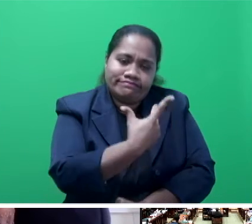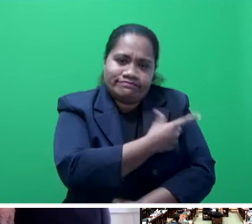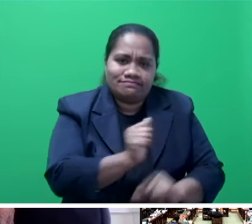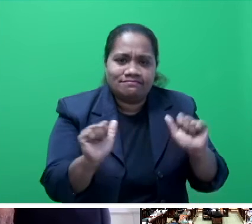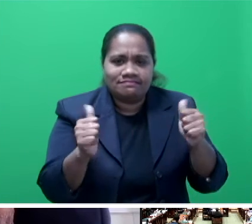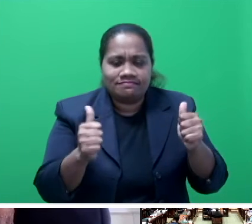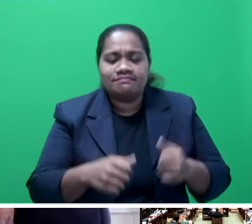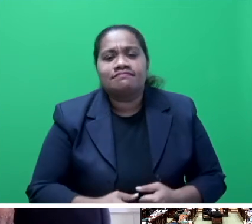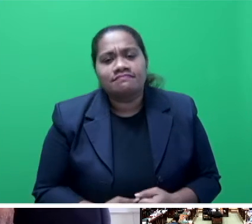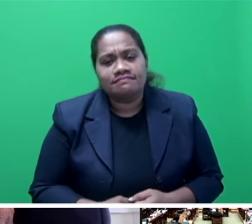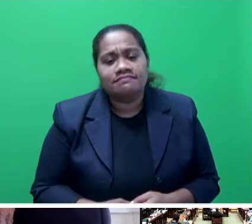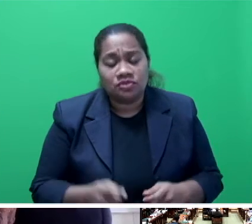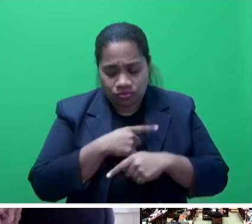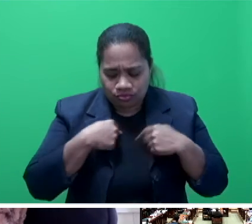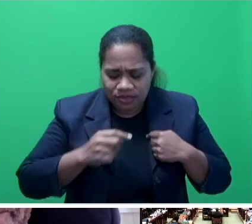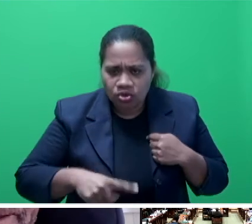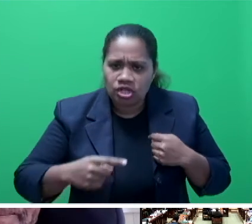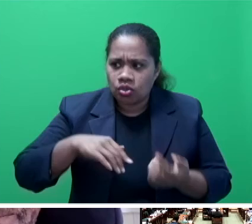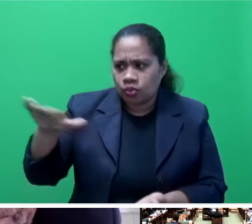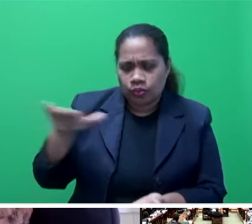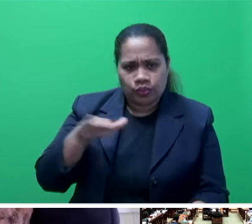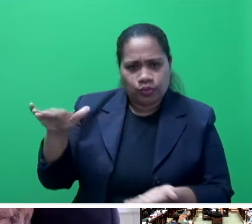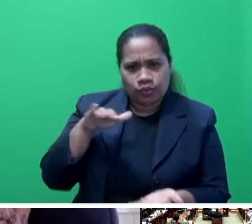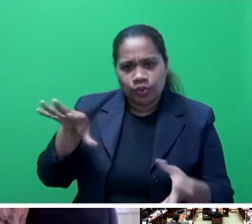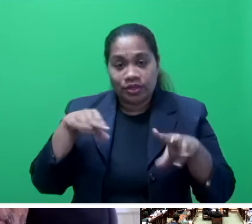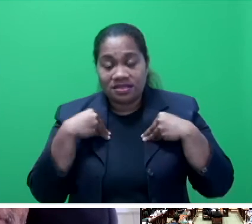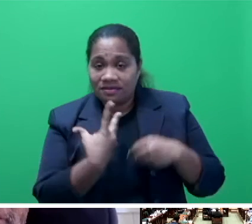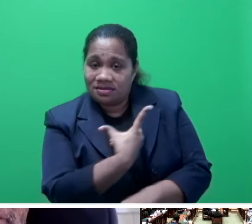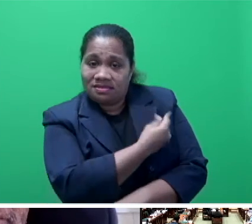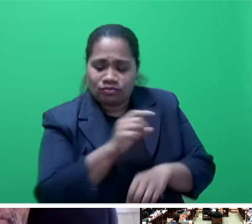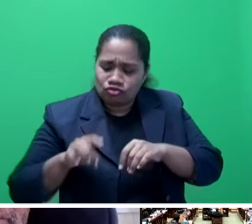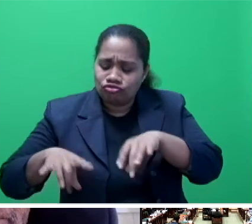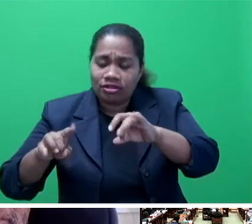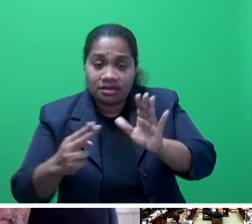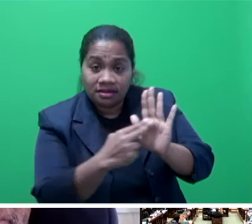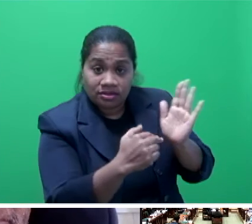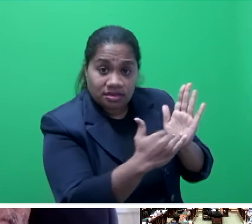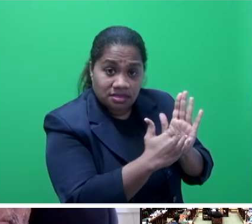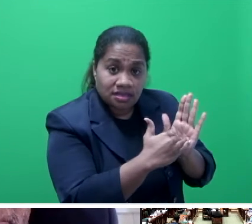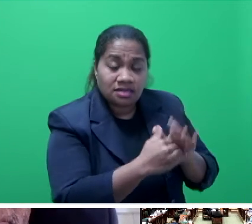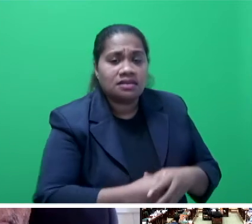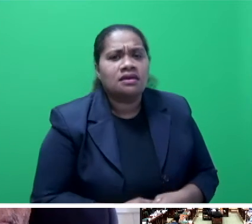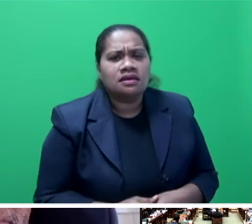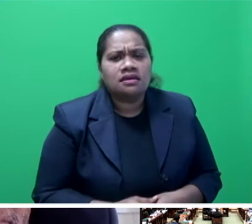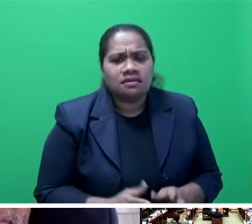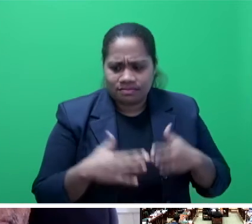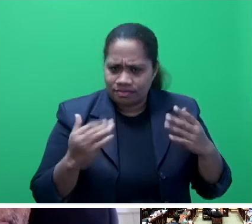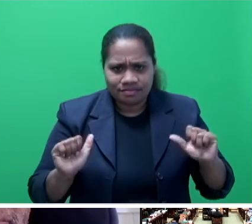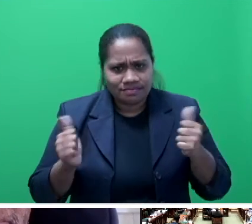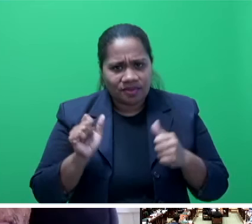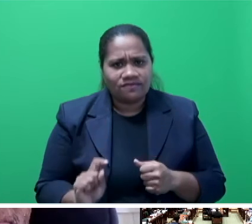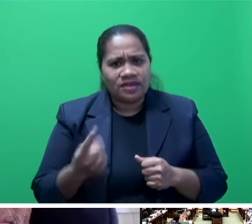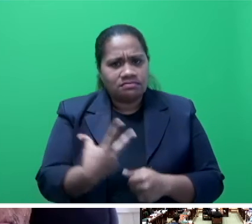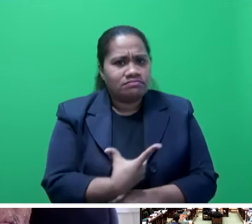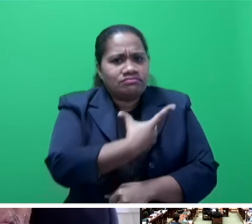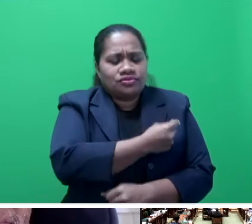continue to get the regular supply of vaccines from Australia and New Zealand, we anticipate completing the first dose of vaccination by